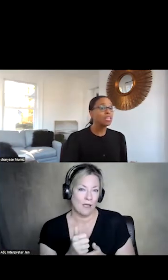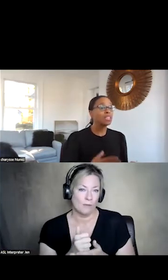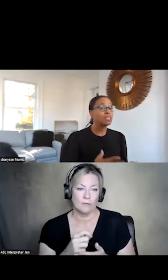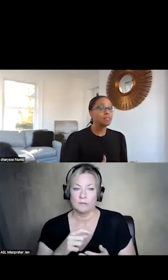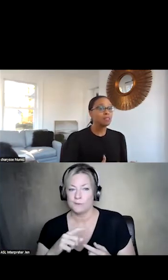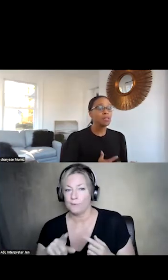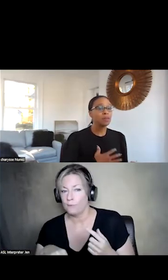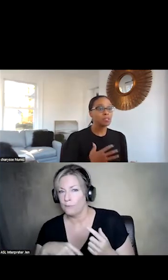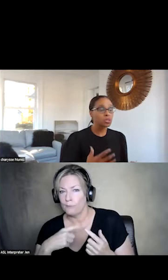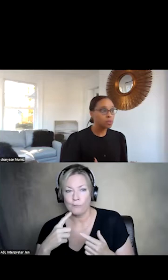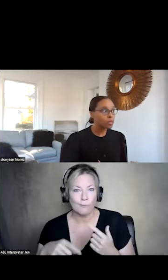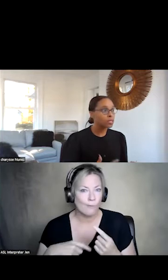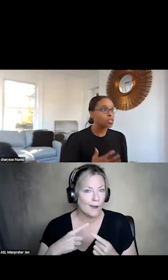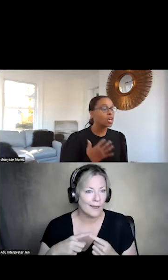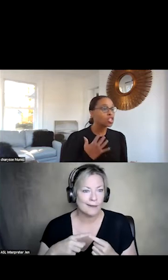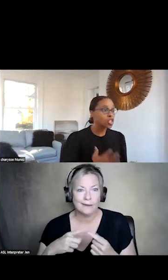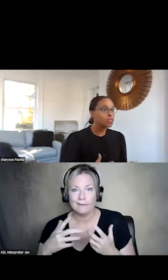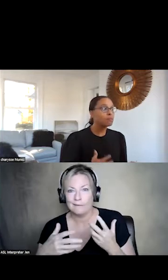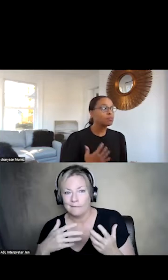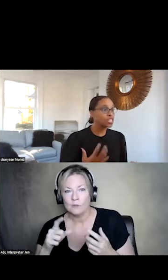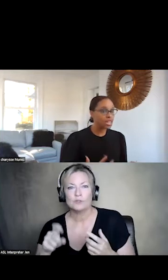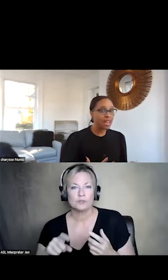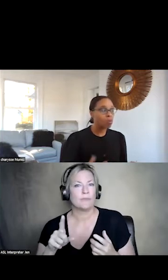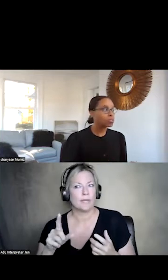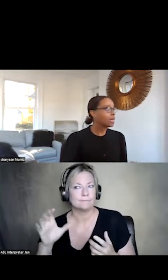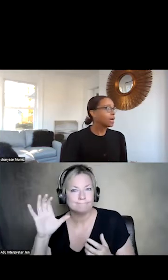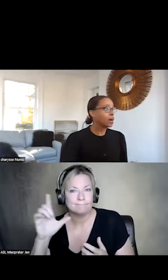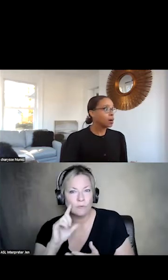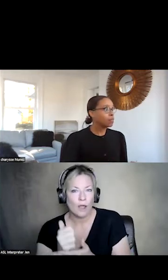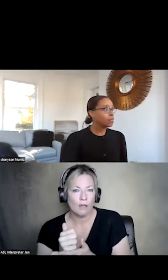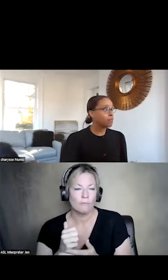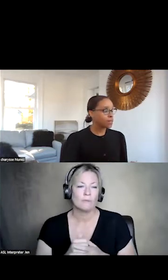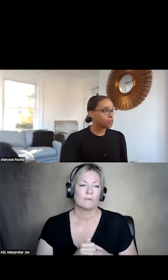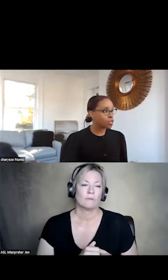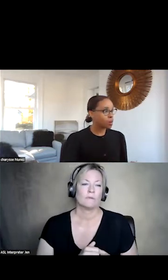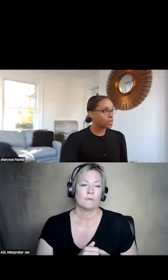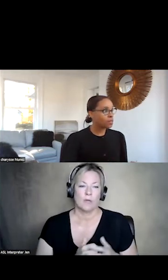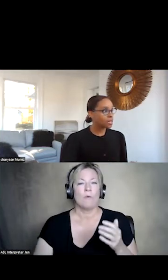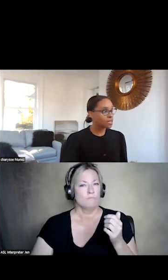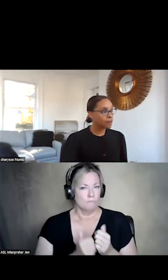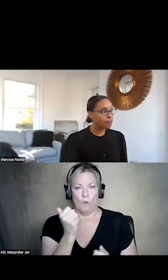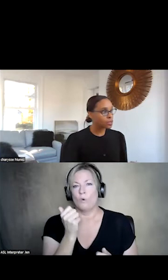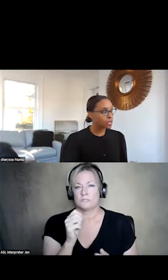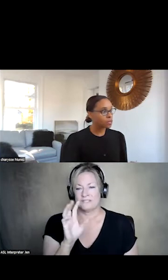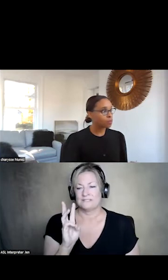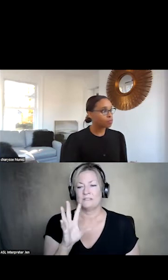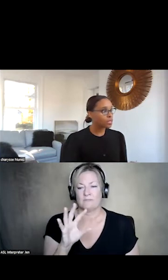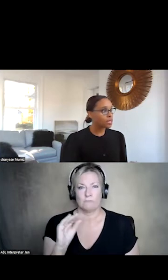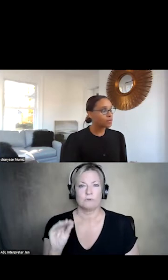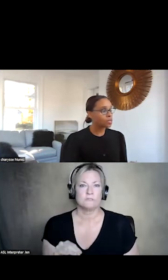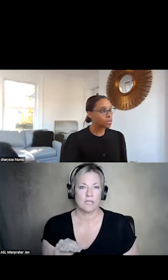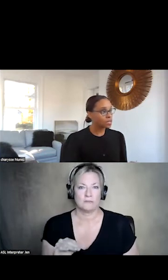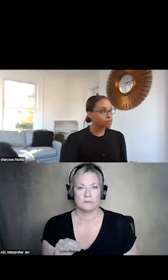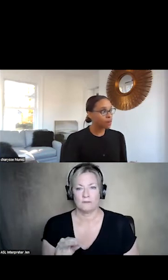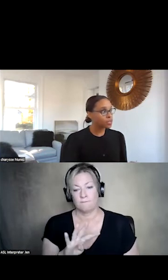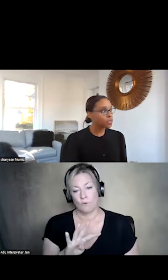point in their experience should they be reaching out? The vast majority, 65% or